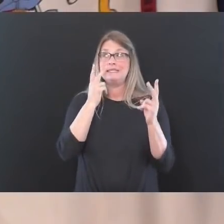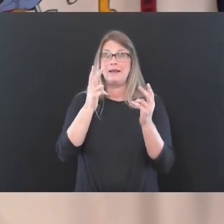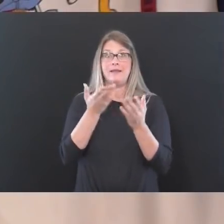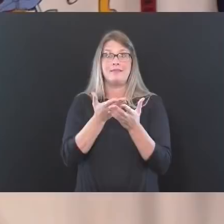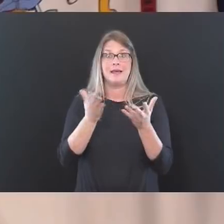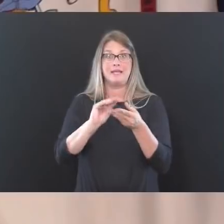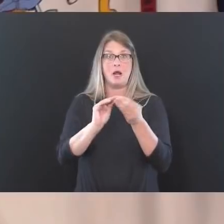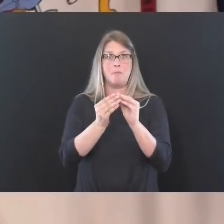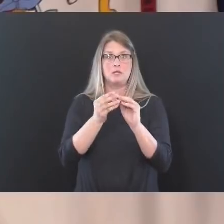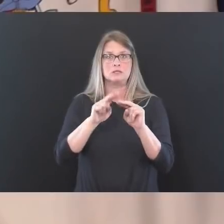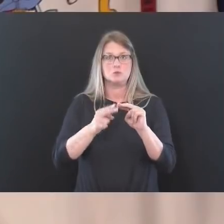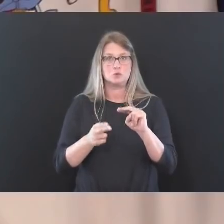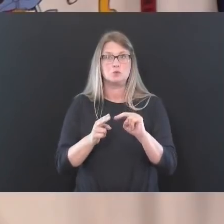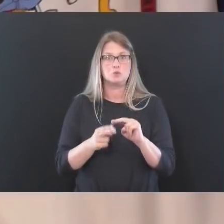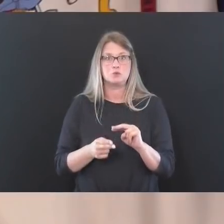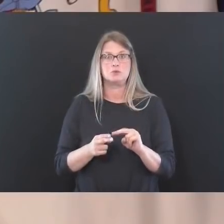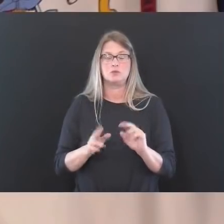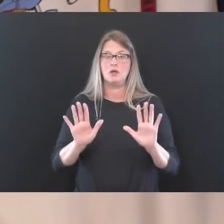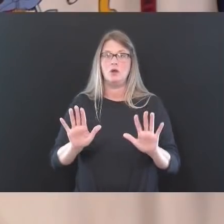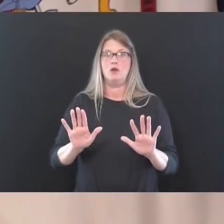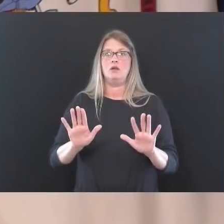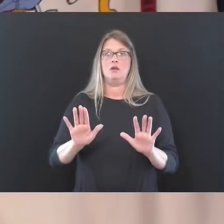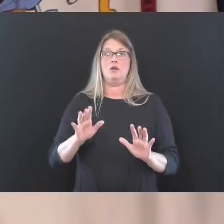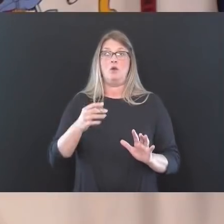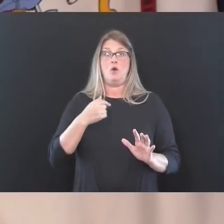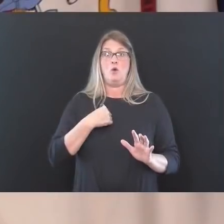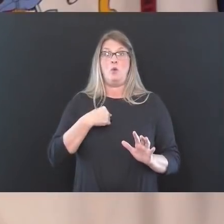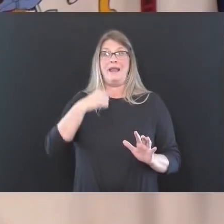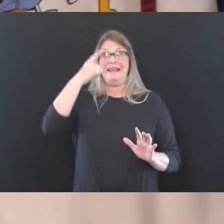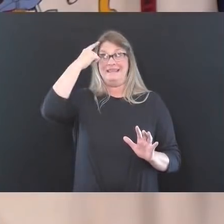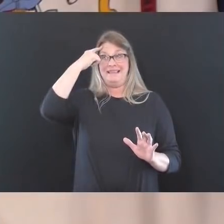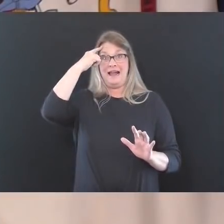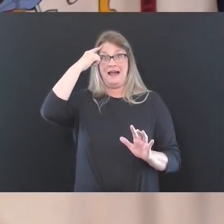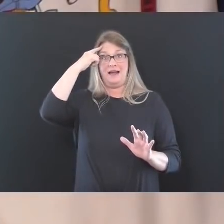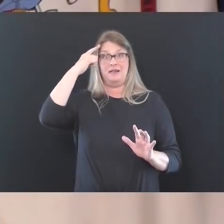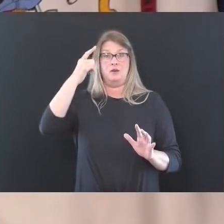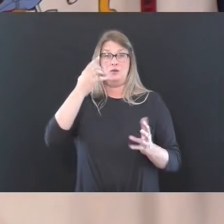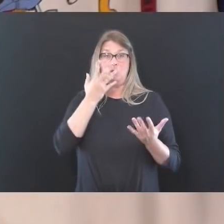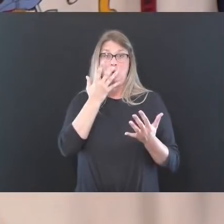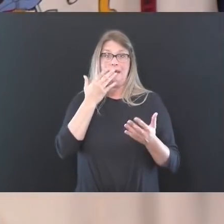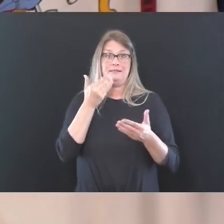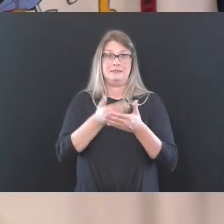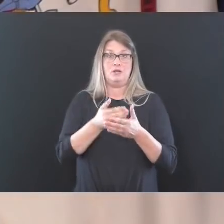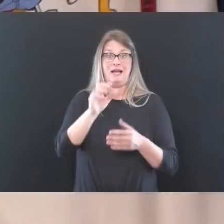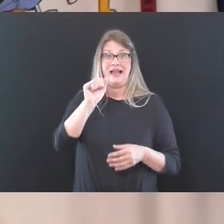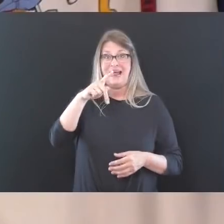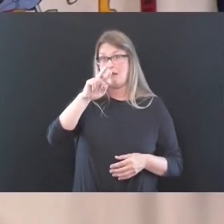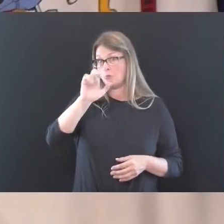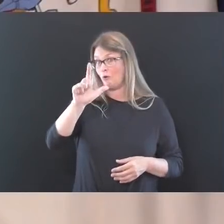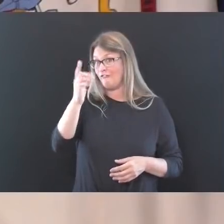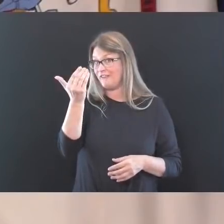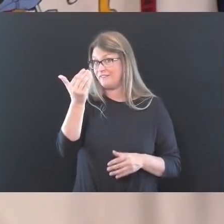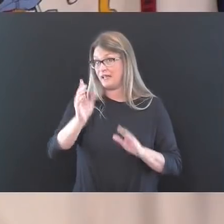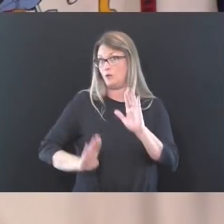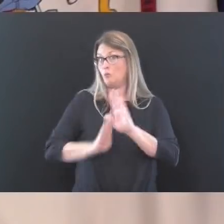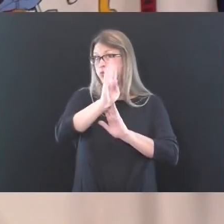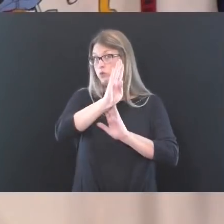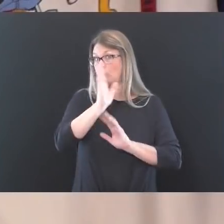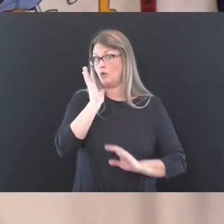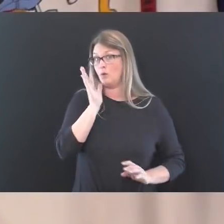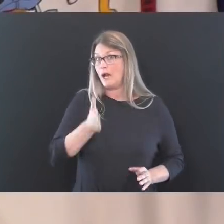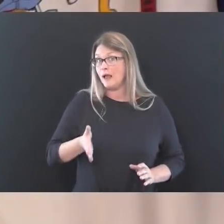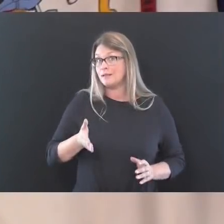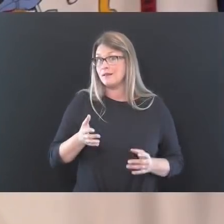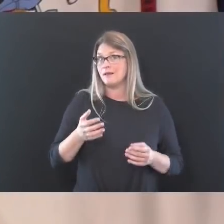seen us shrink down when we thought really the surge was going to come till April 15th now, you know, and you've seen